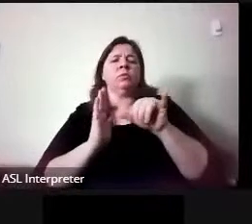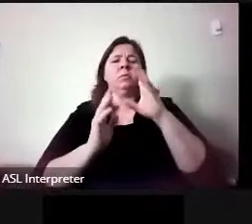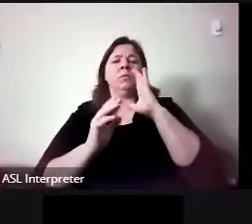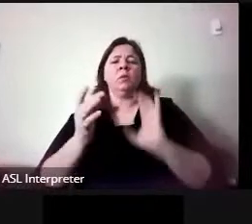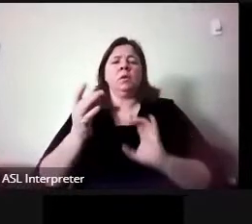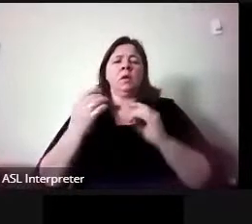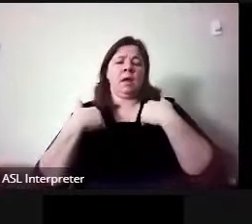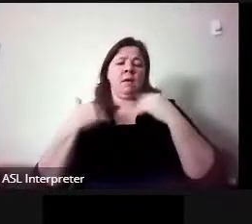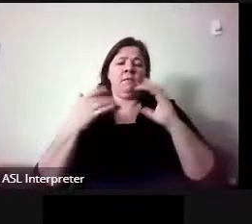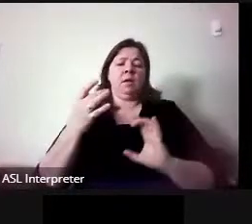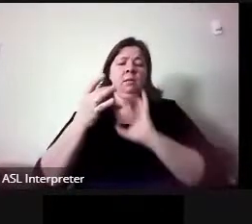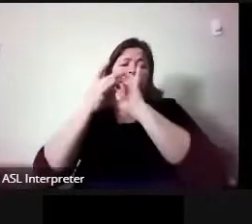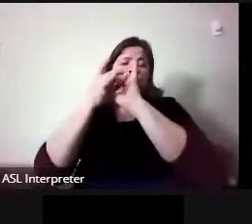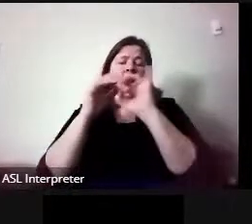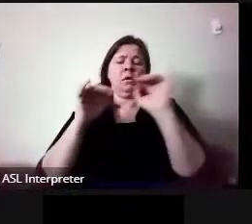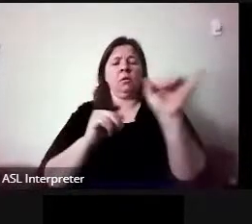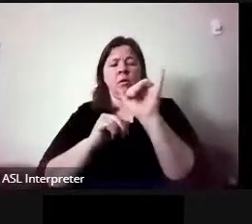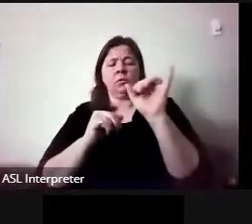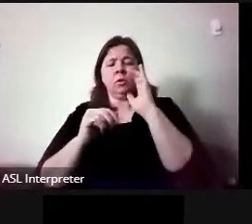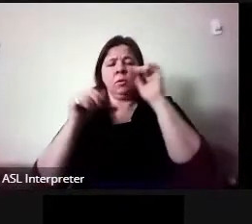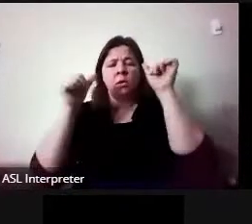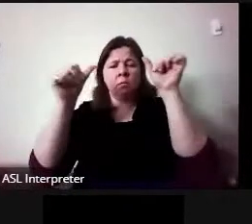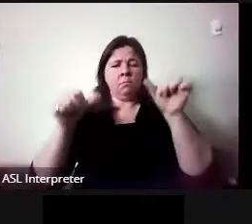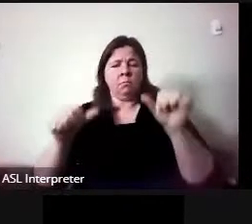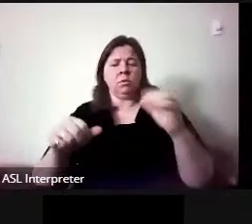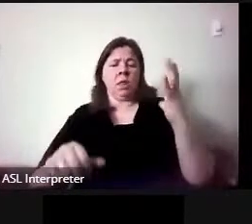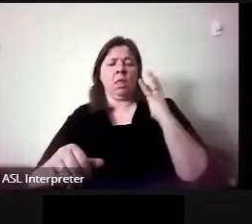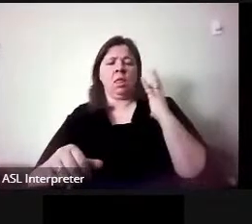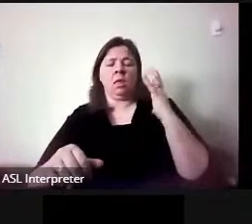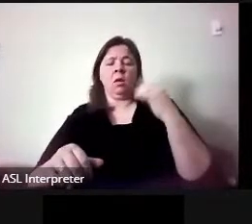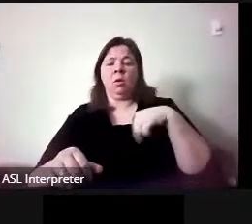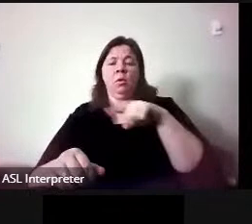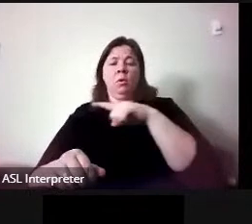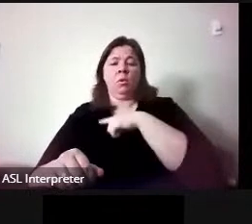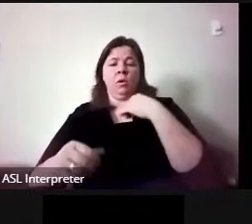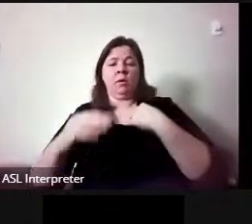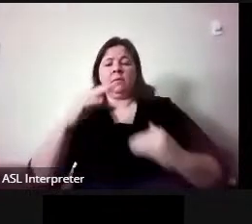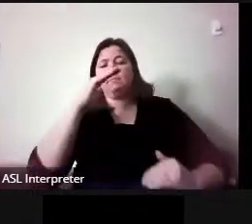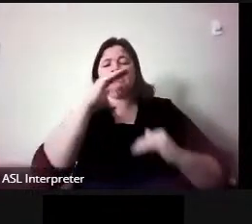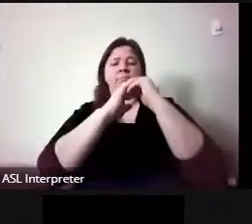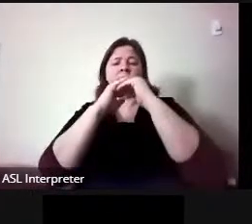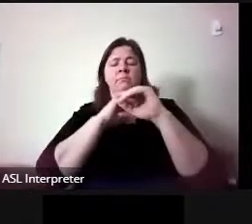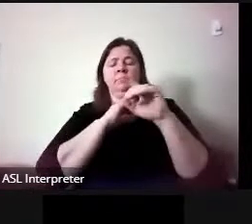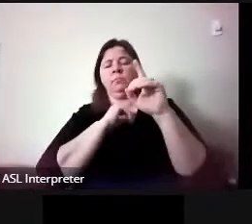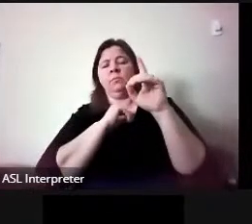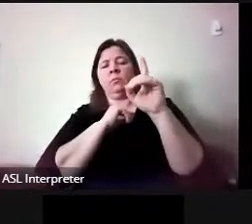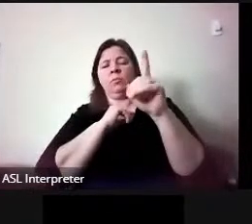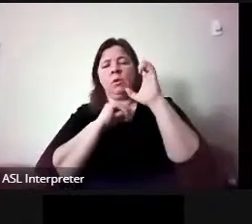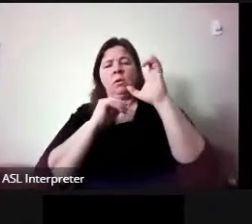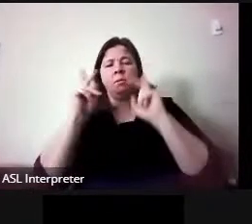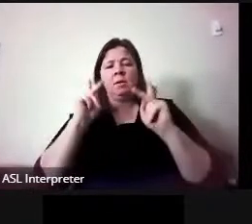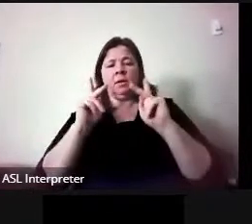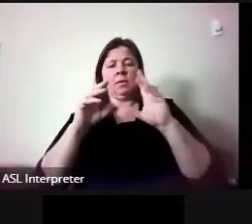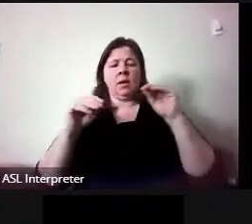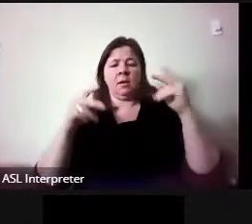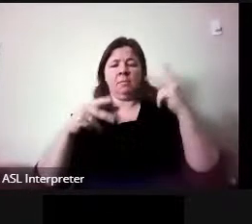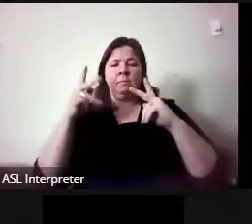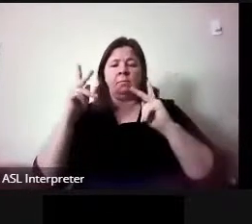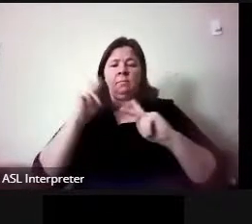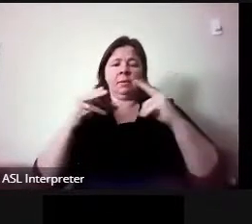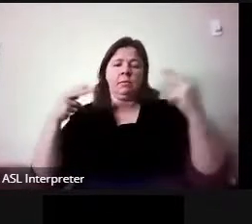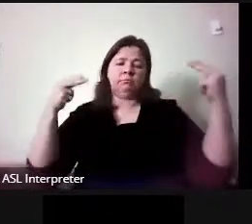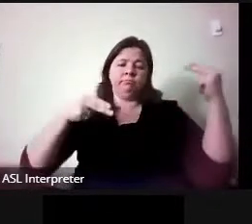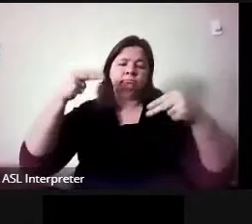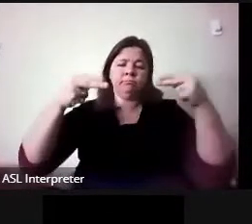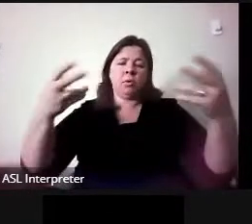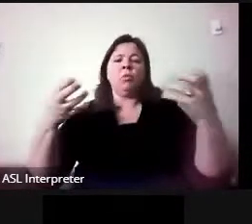well of that I've shared, but I'll post it here in case we reach our max and you've still got team members and guests that are wanting